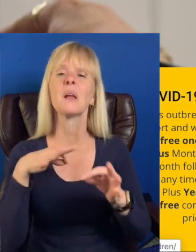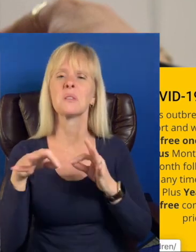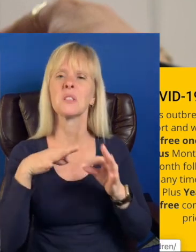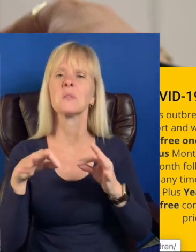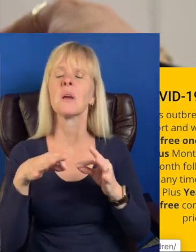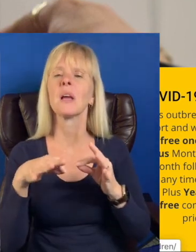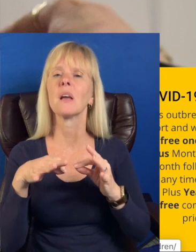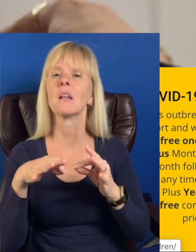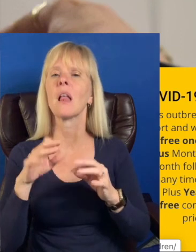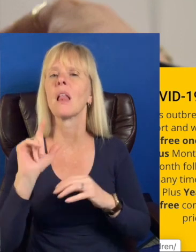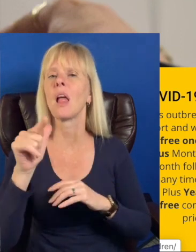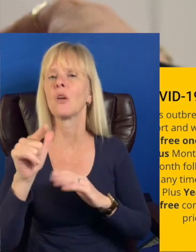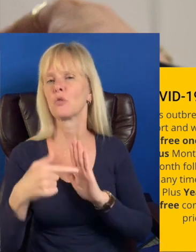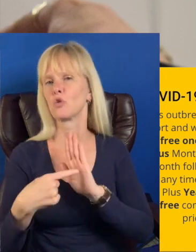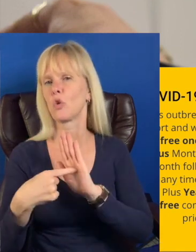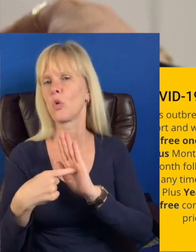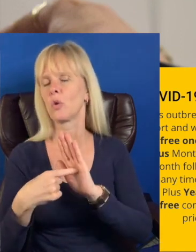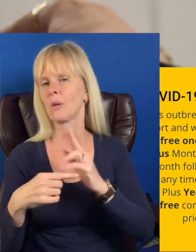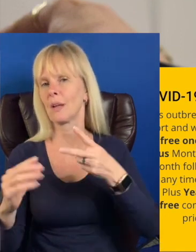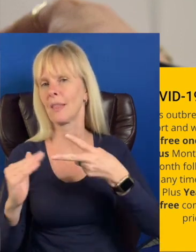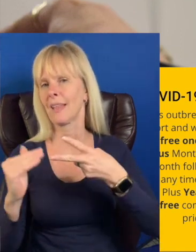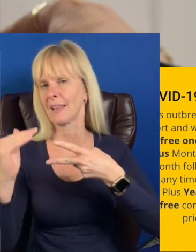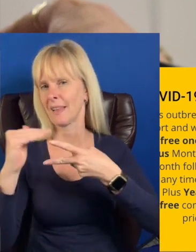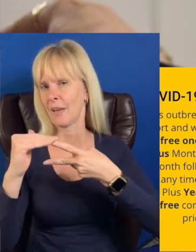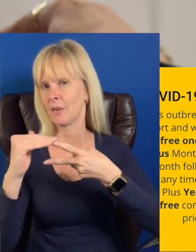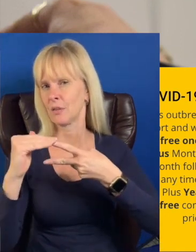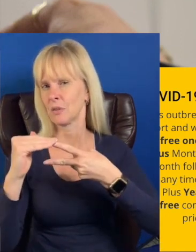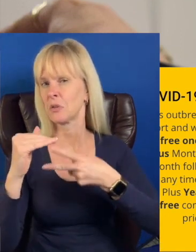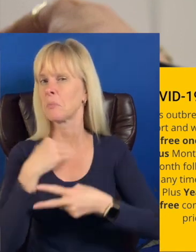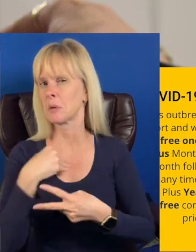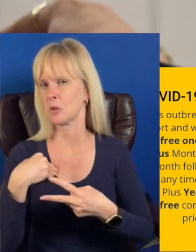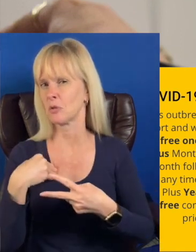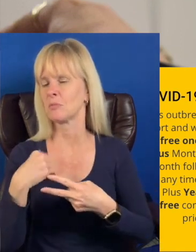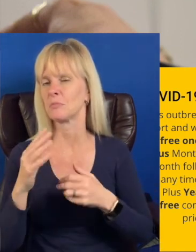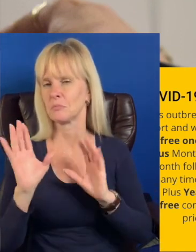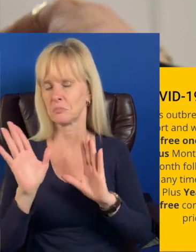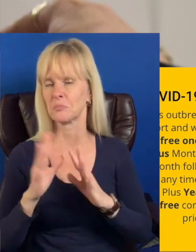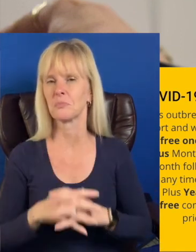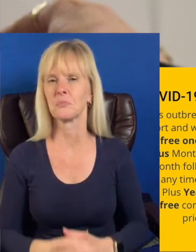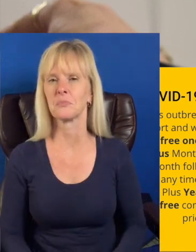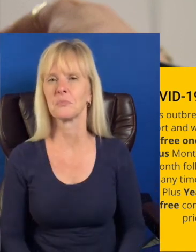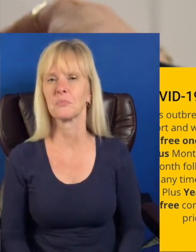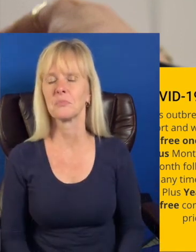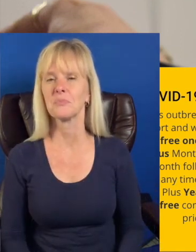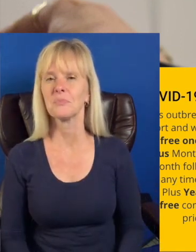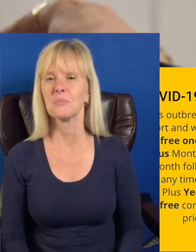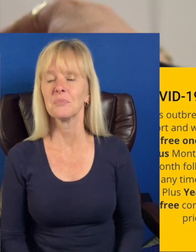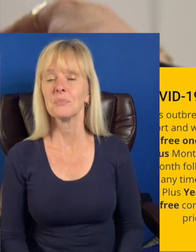We're going to explain that to you when we show you the different levels of your membership.